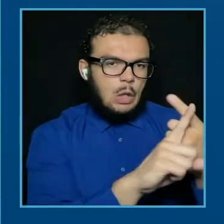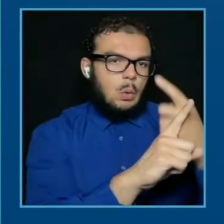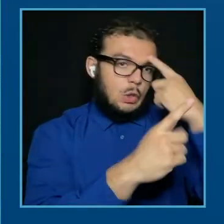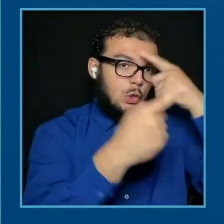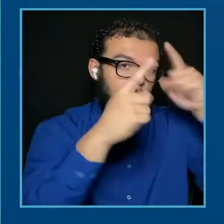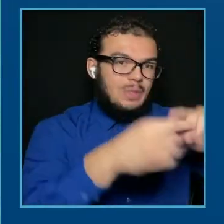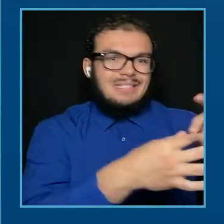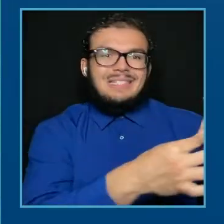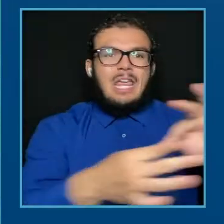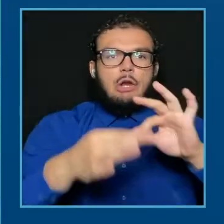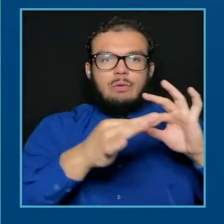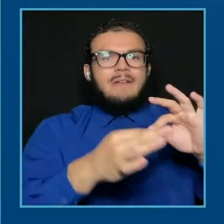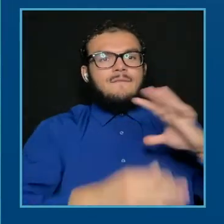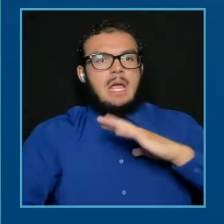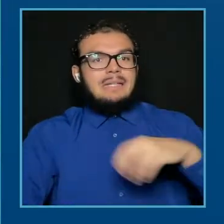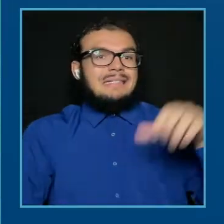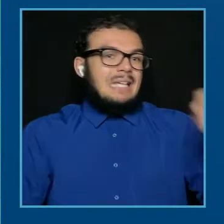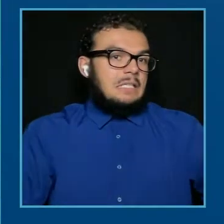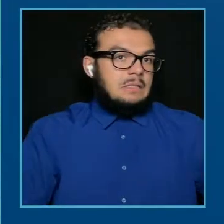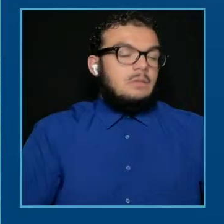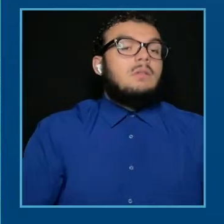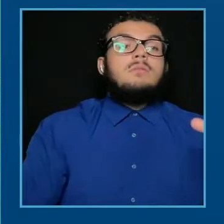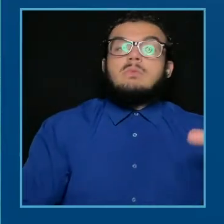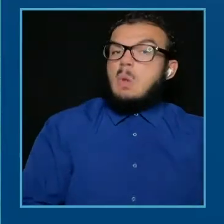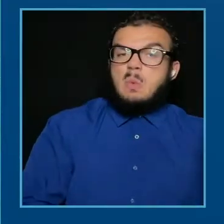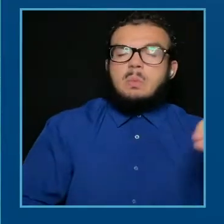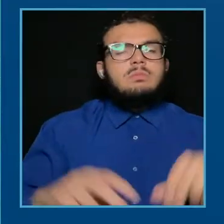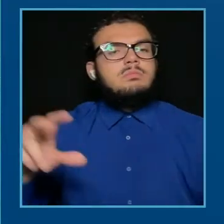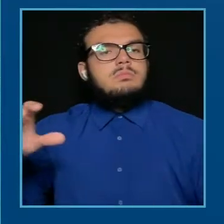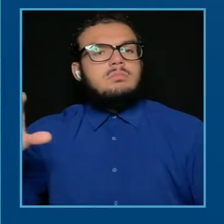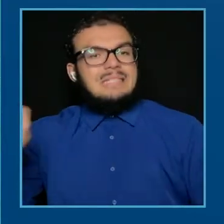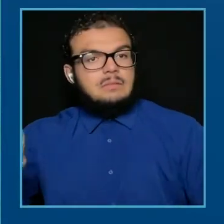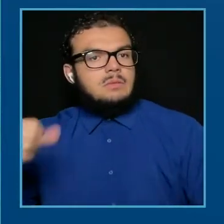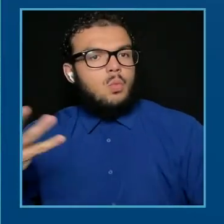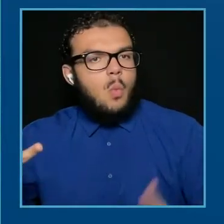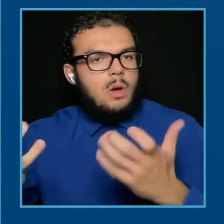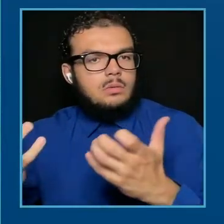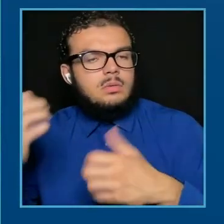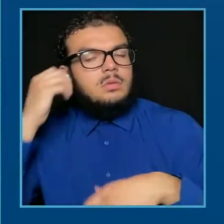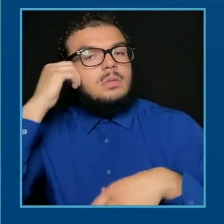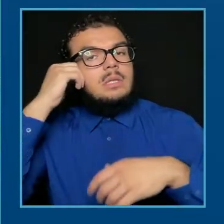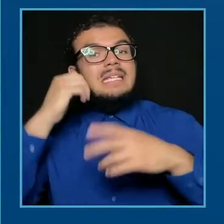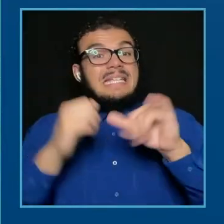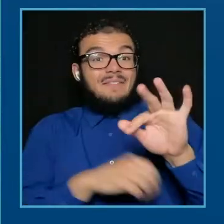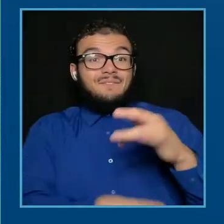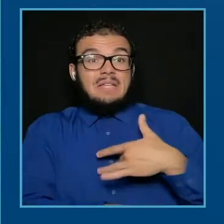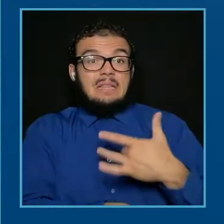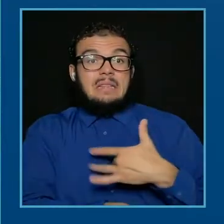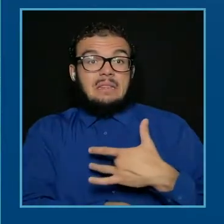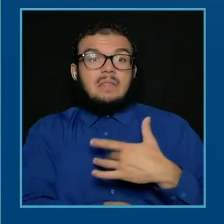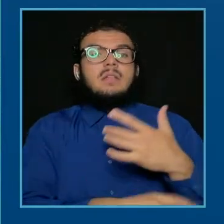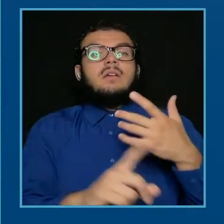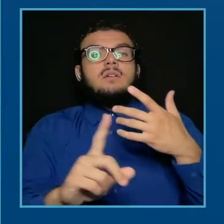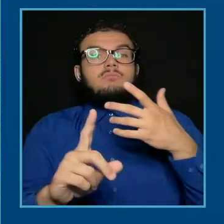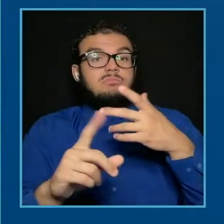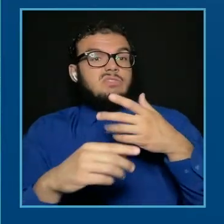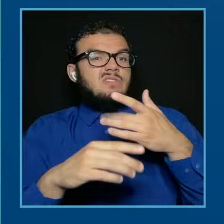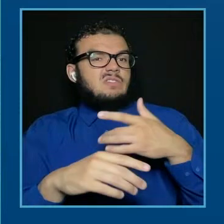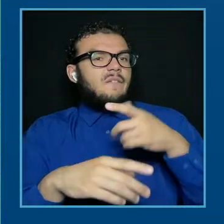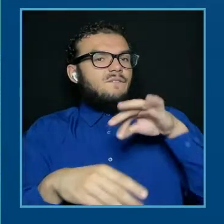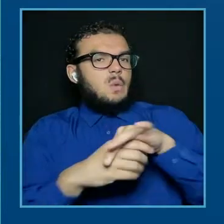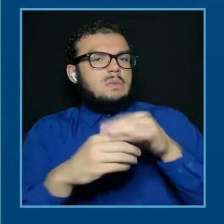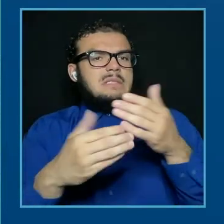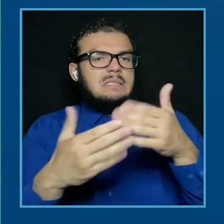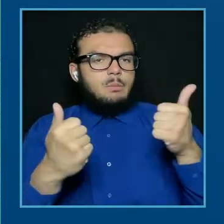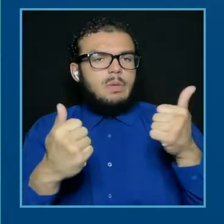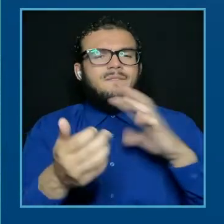5 adopted, and a vote no is I don't want them. If you feel that one of those questions should be voted on separately, you pull it out.